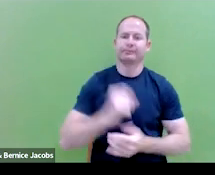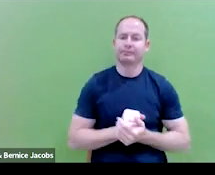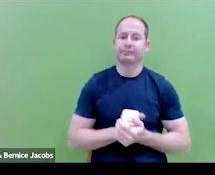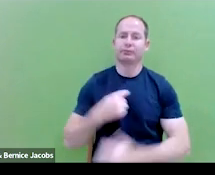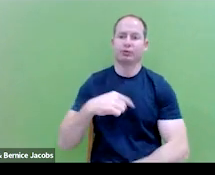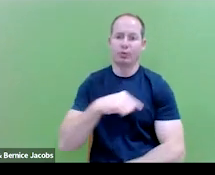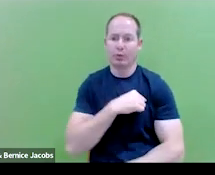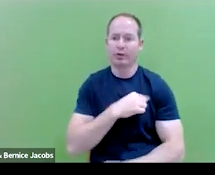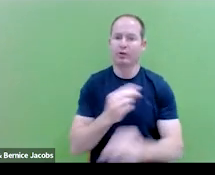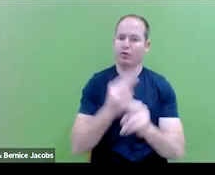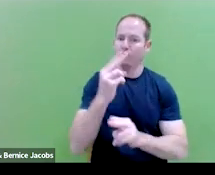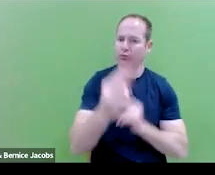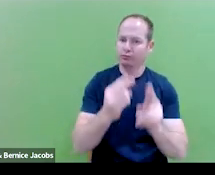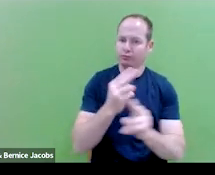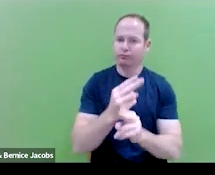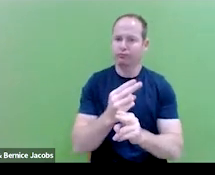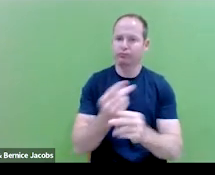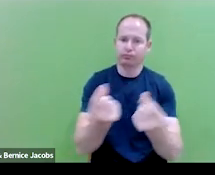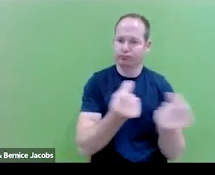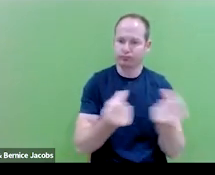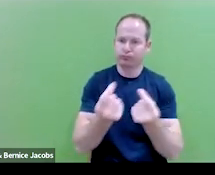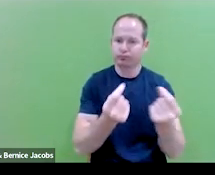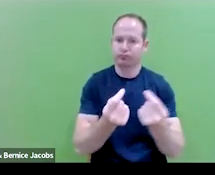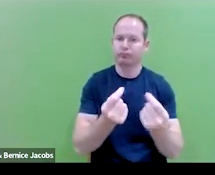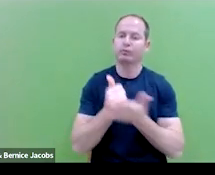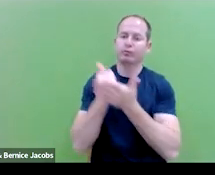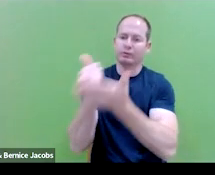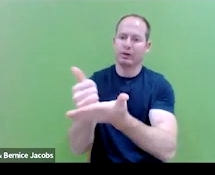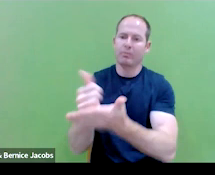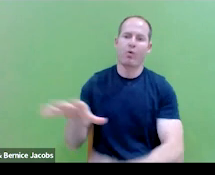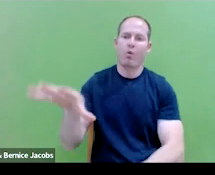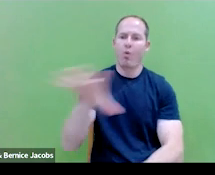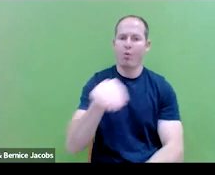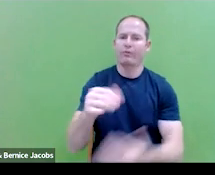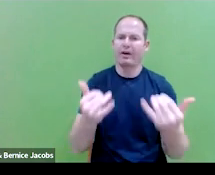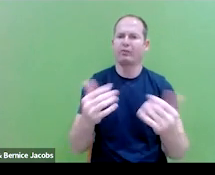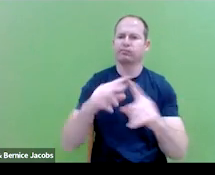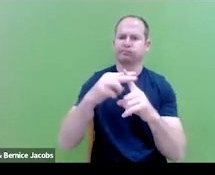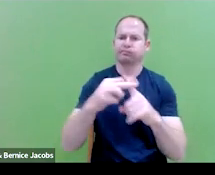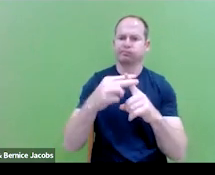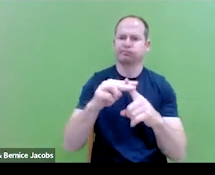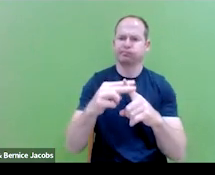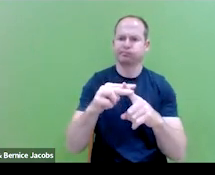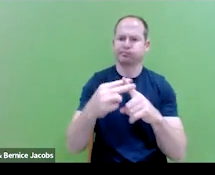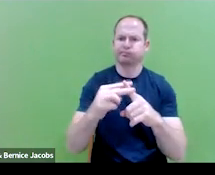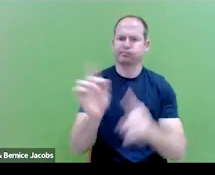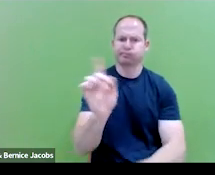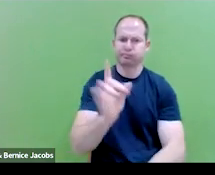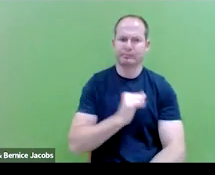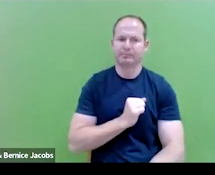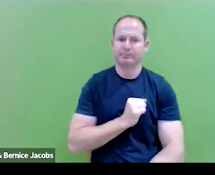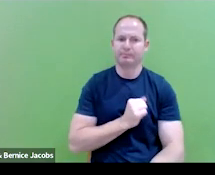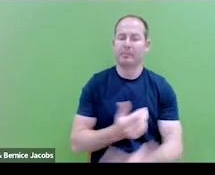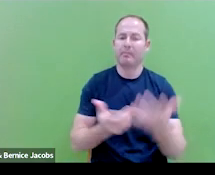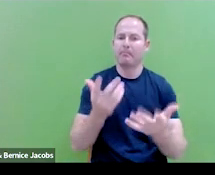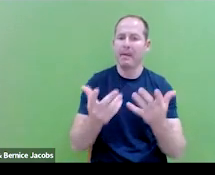universal accessibility. Okay, so what are some of those tools? If you look up anywhere online,